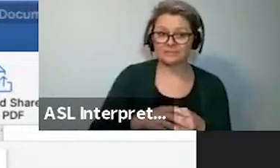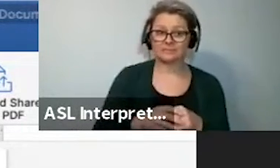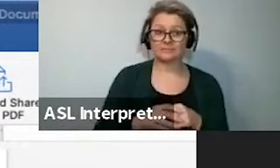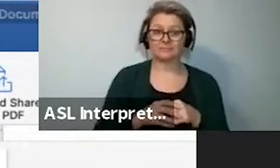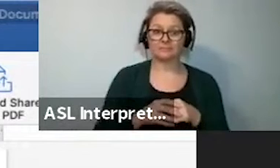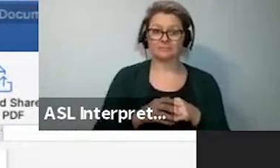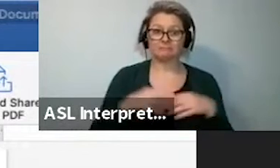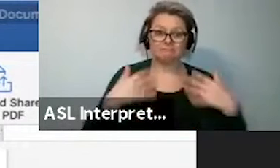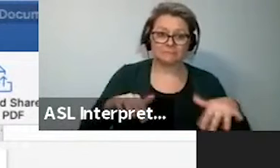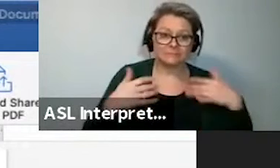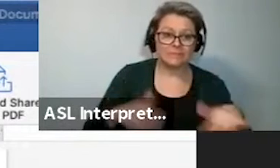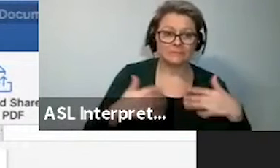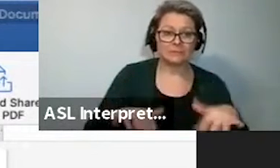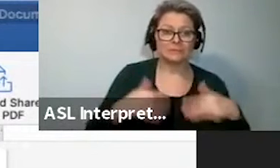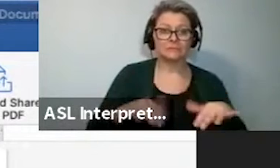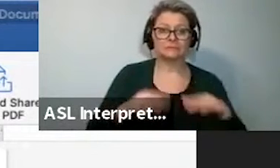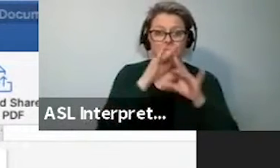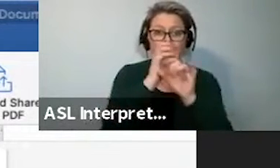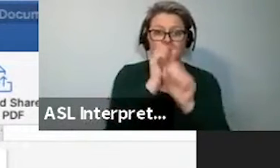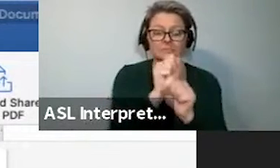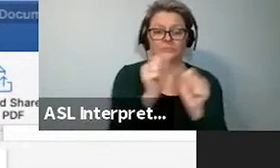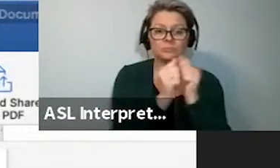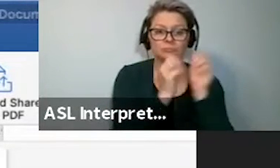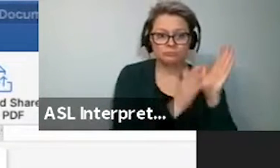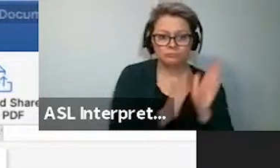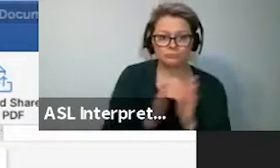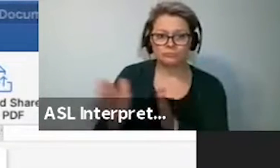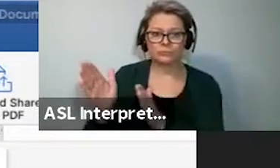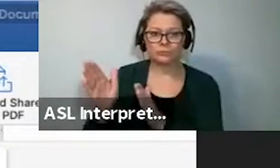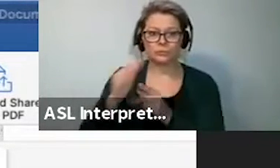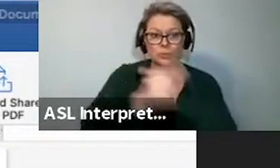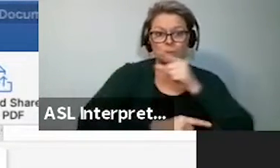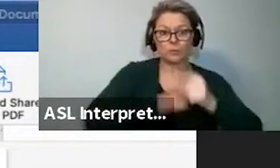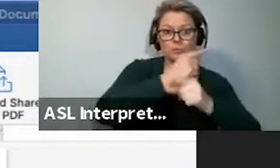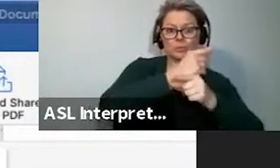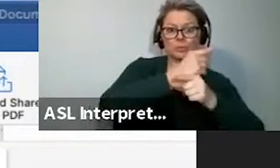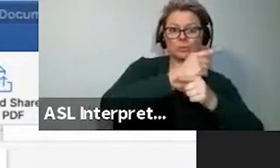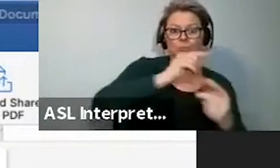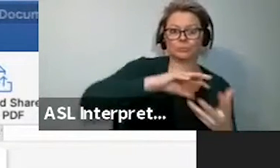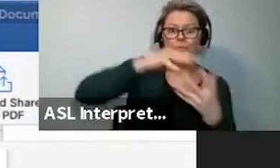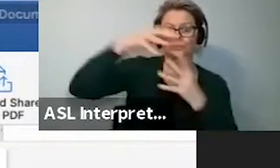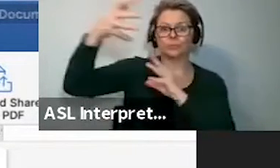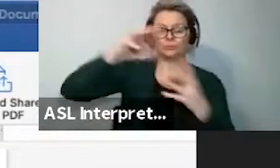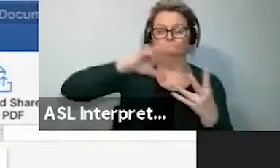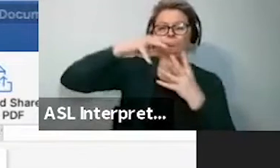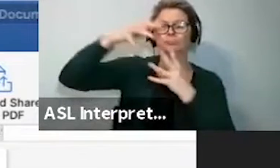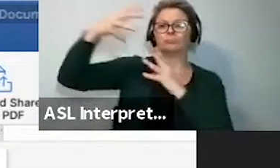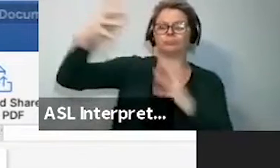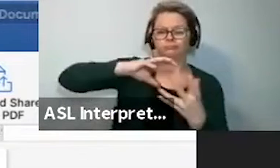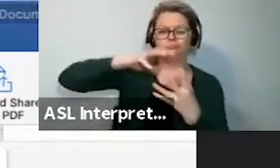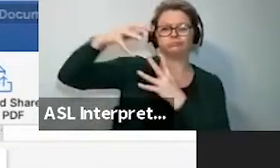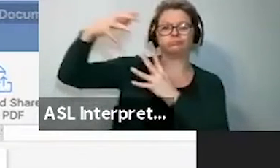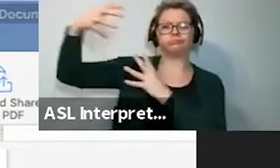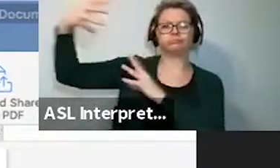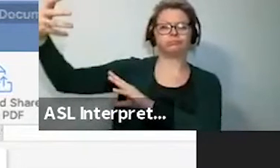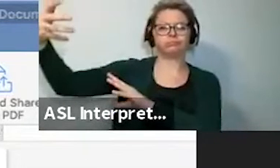strategies. Global disorder, disorder, disorder,